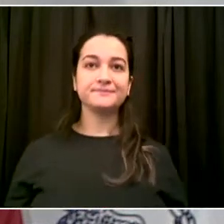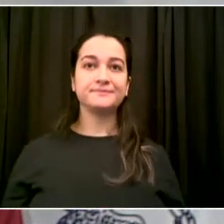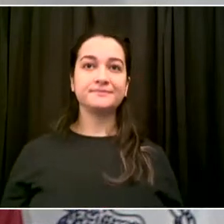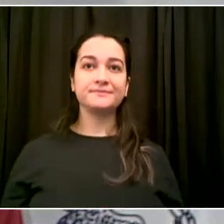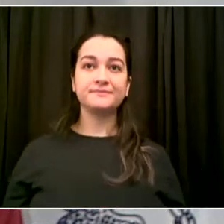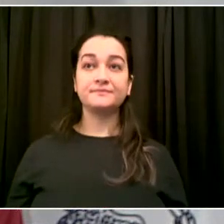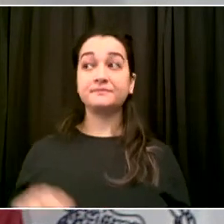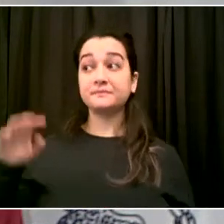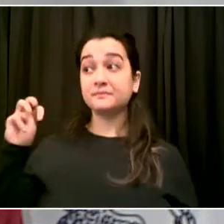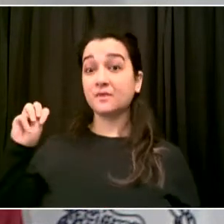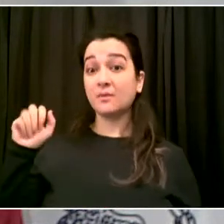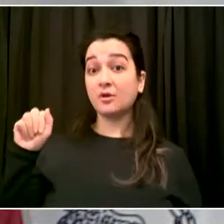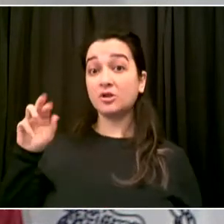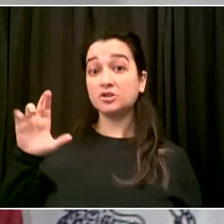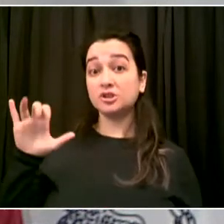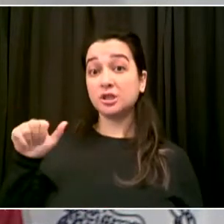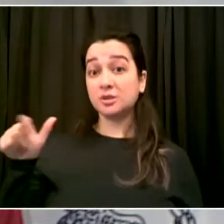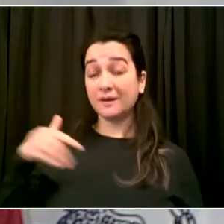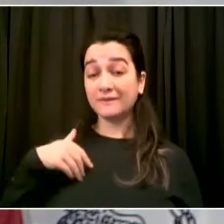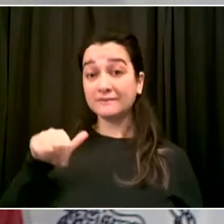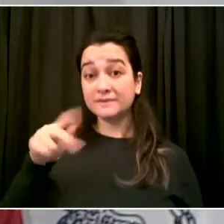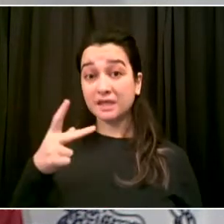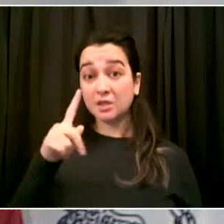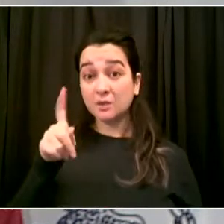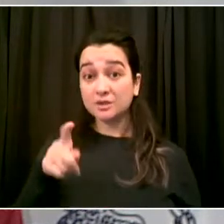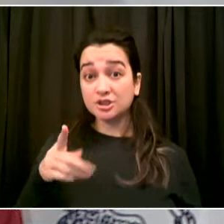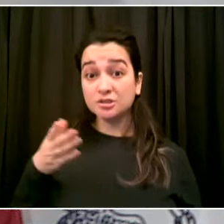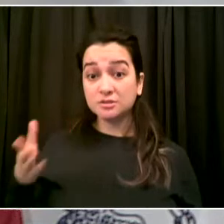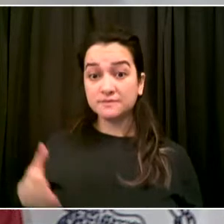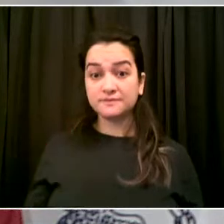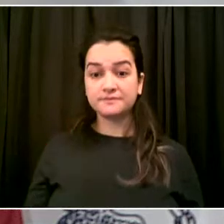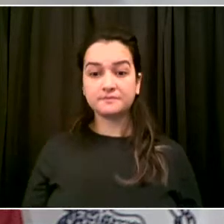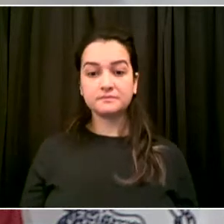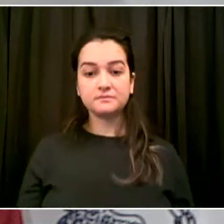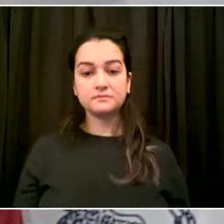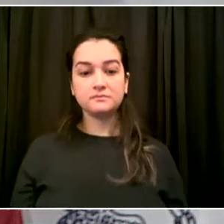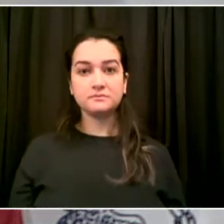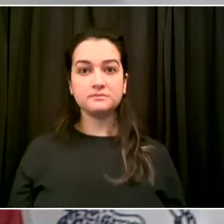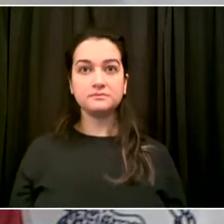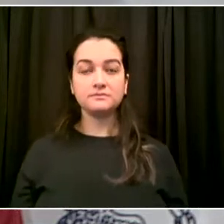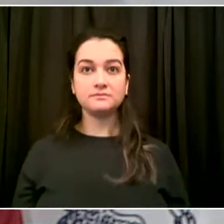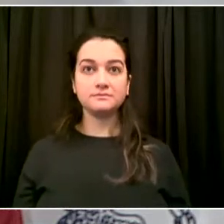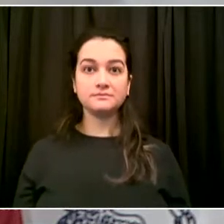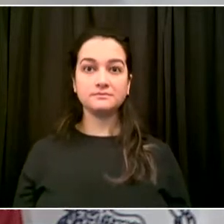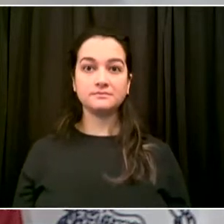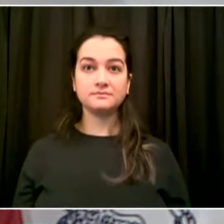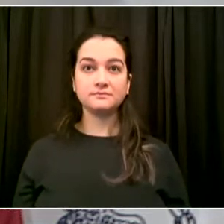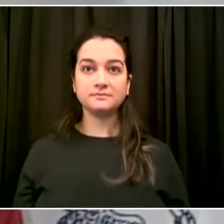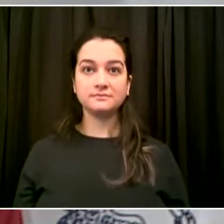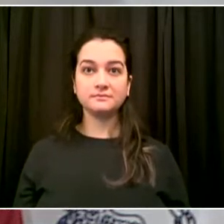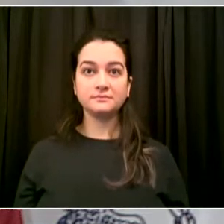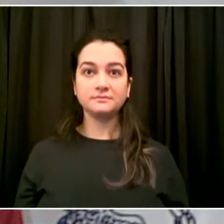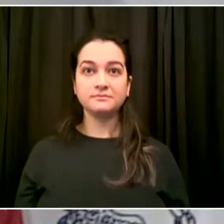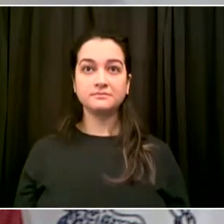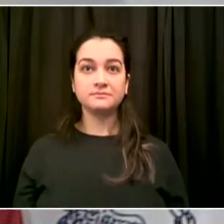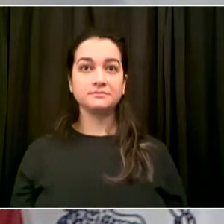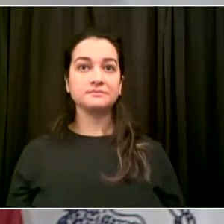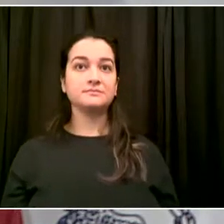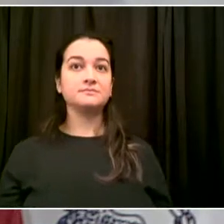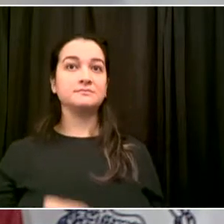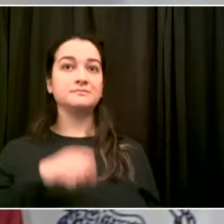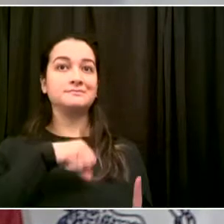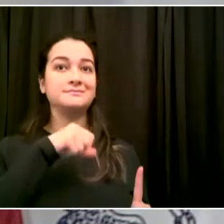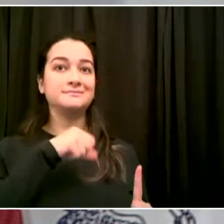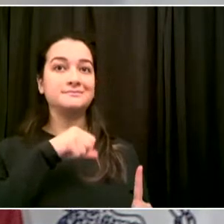Well, given the bail reform and other things that are going on in the city, I just wonder what kinds